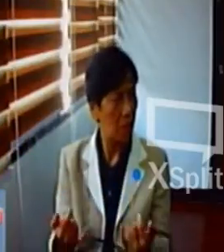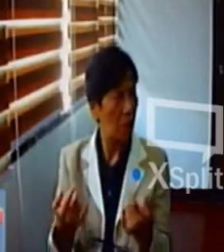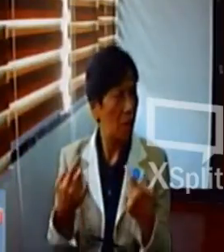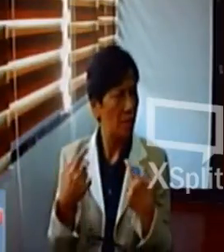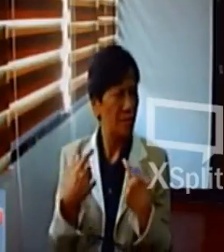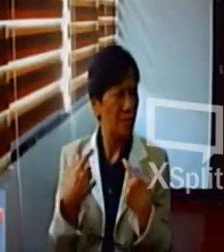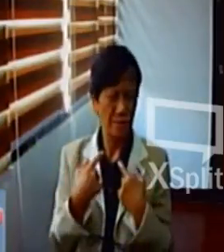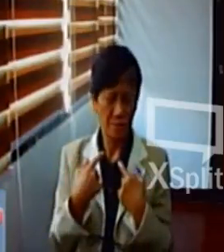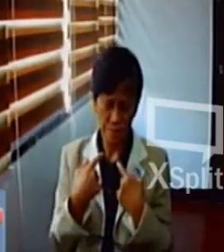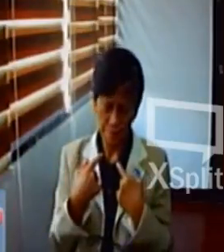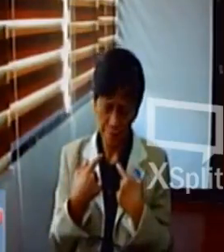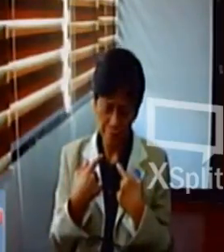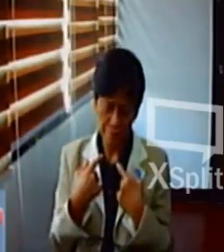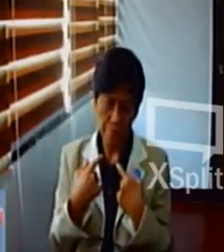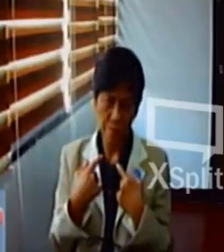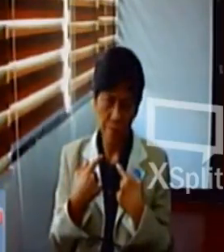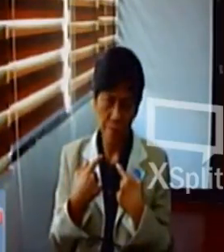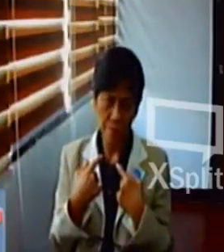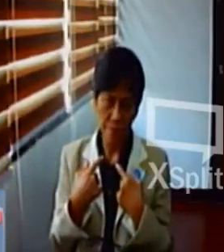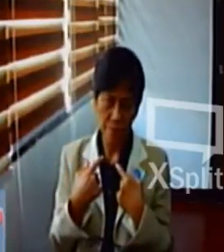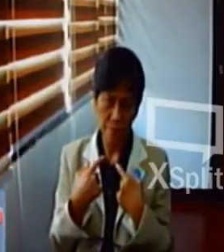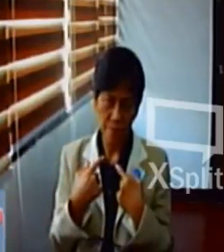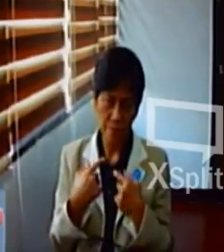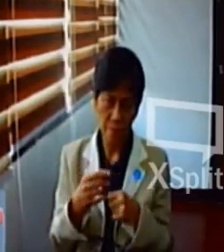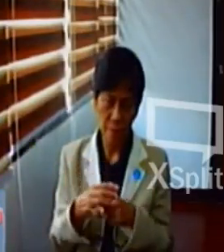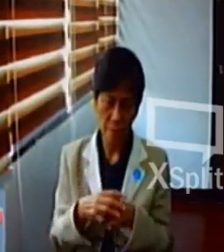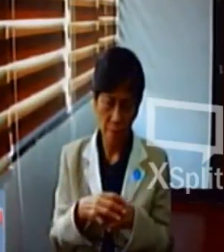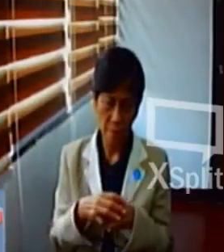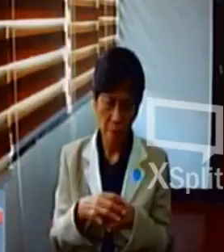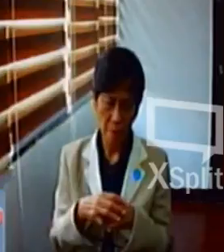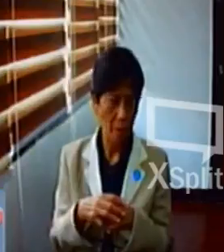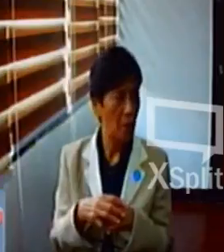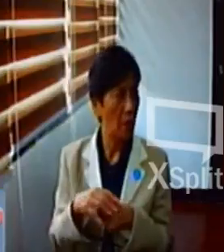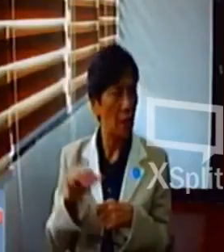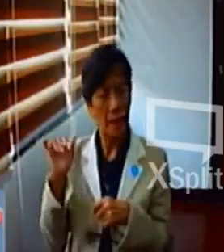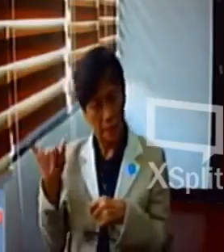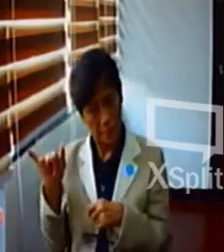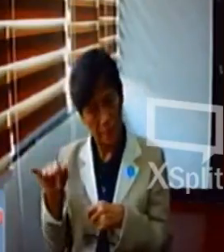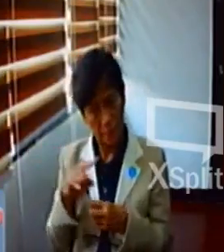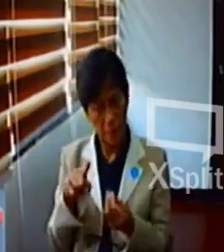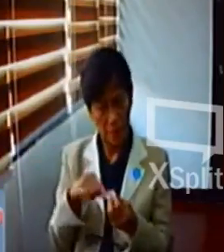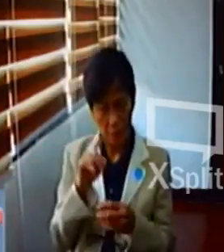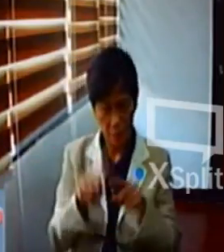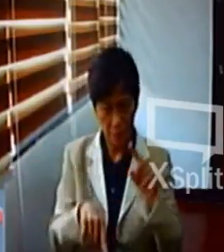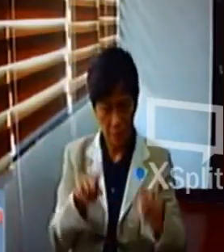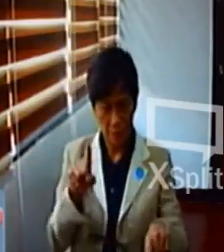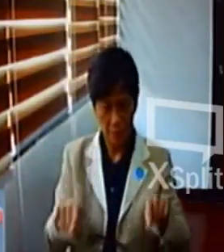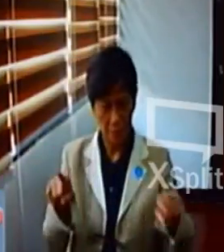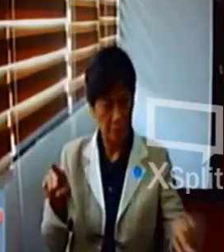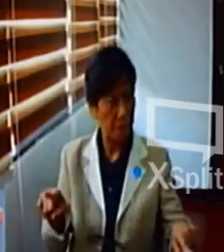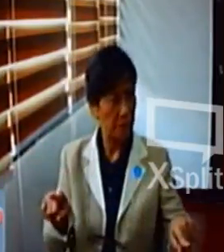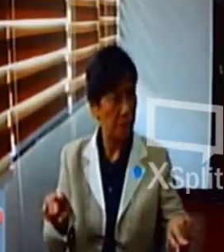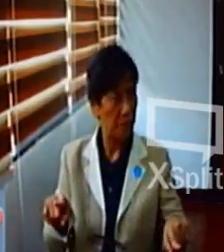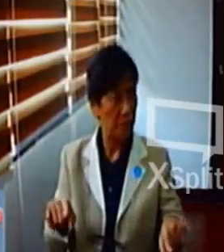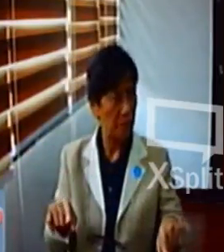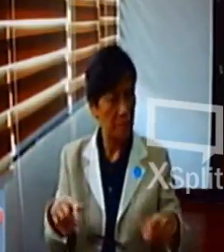them, become extinct. So, yes, ma'am. In terms of diversity, apparently the